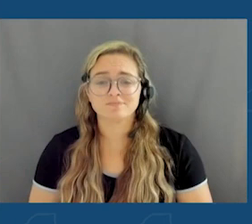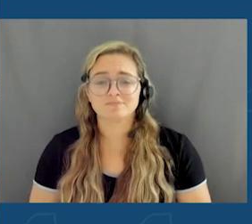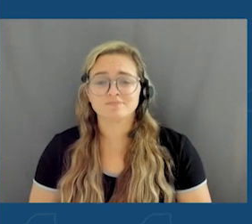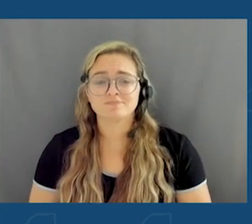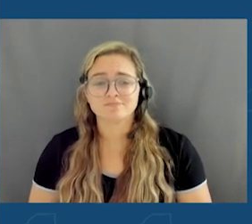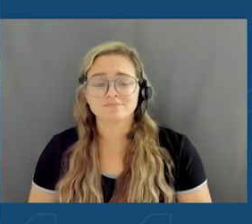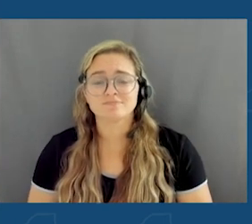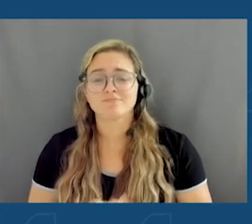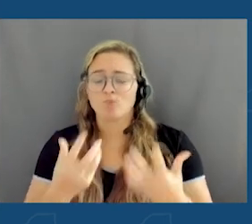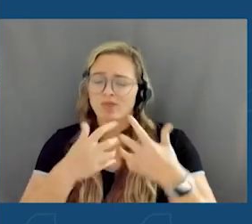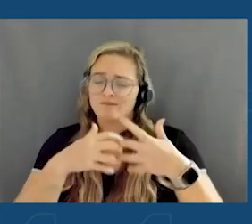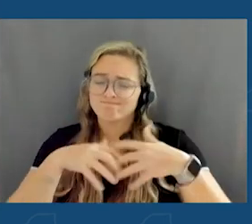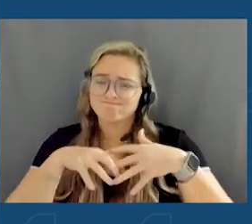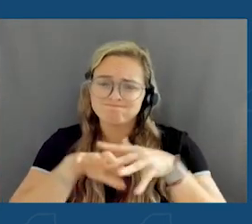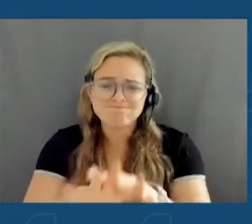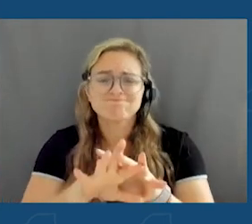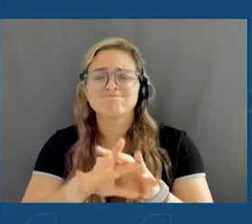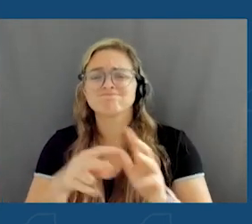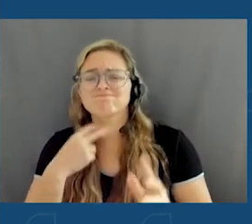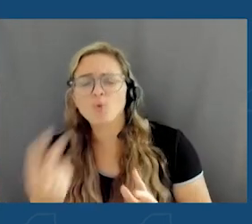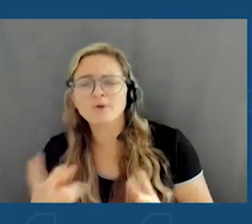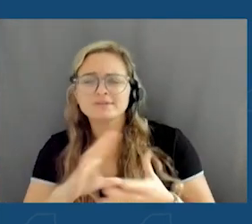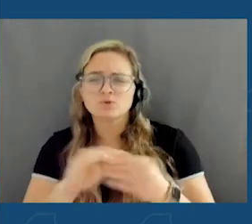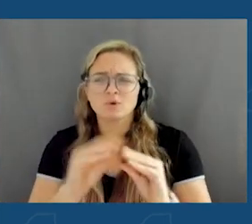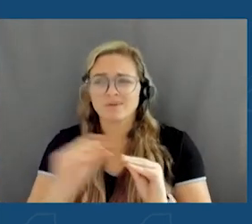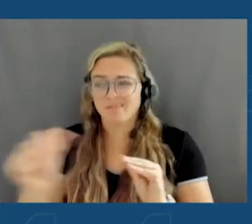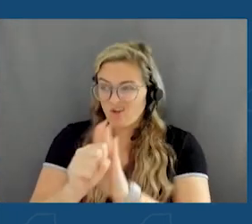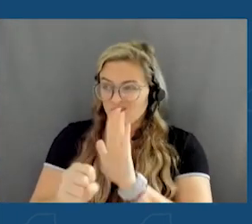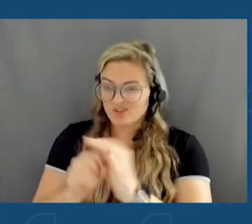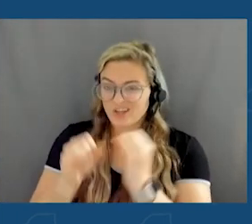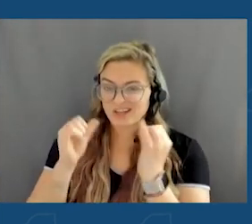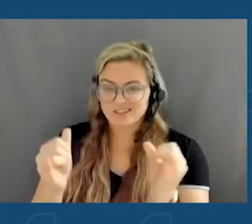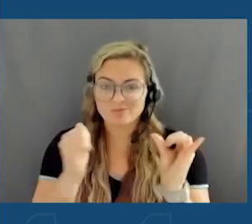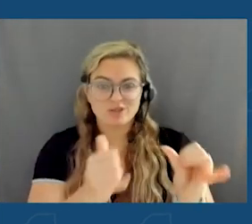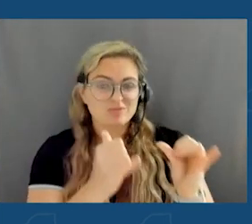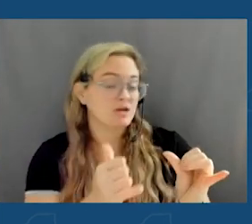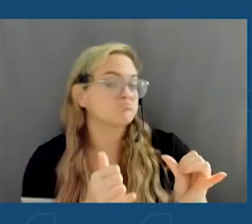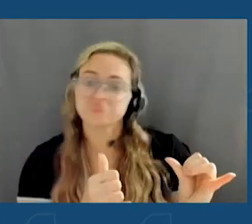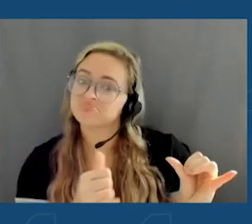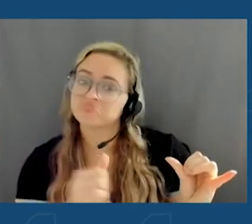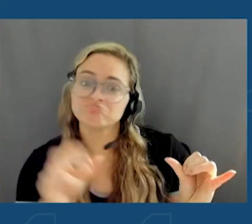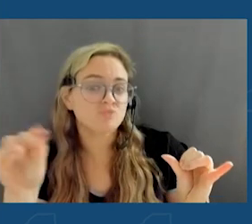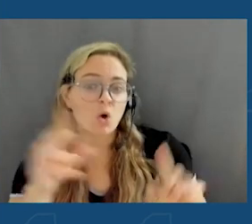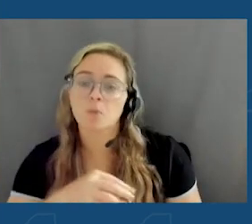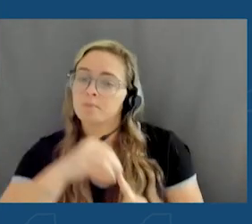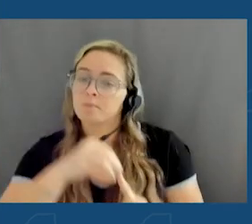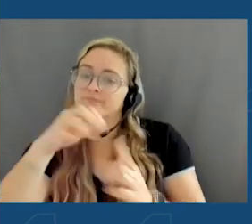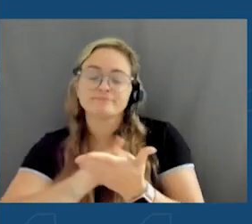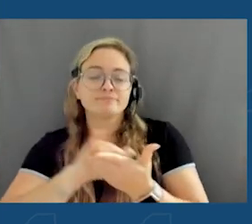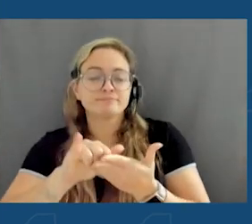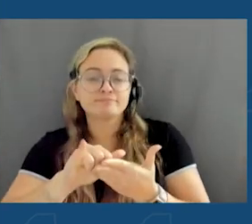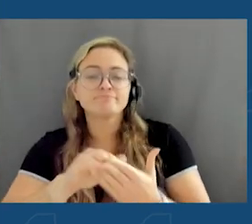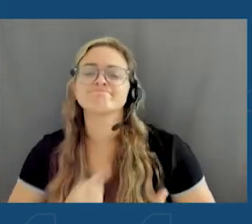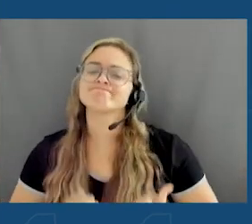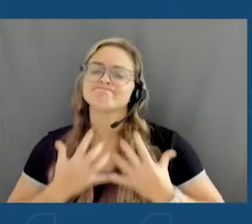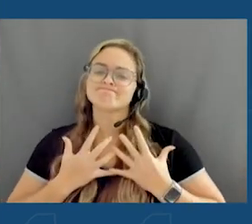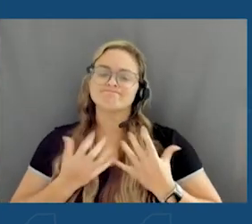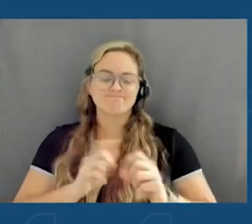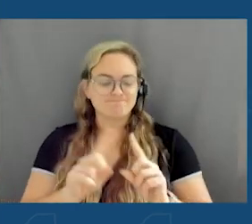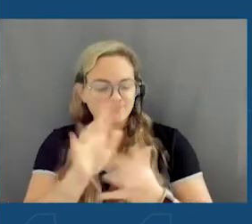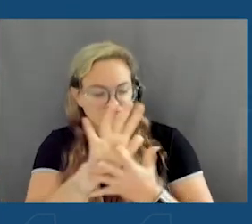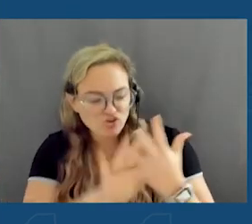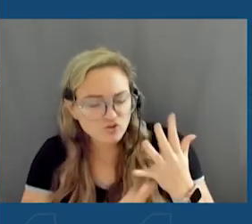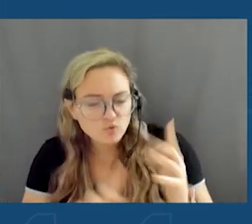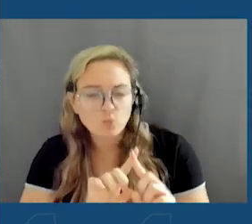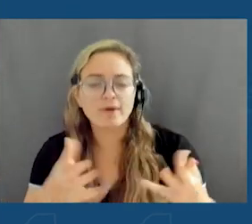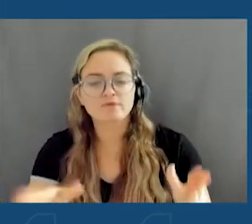of all those voices and stories. No other state can do this the way we do here, and it has enriched us in powerful ways that we must always